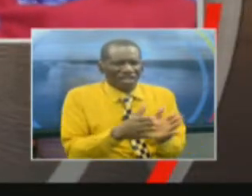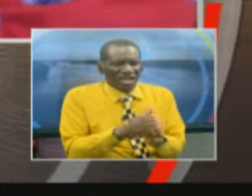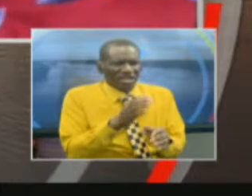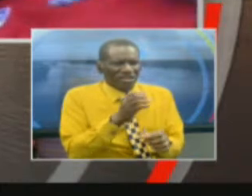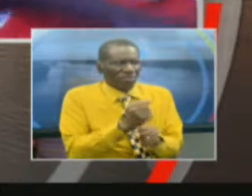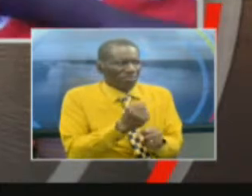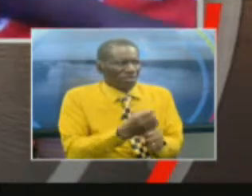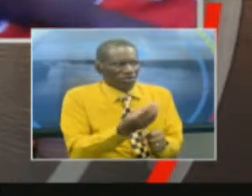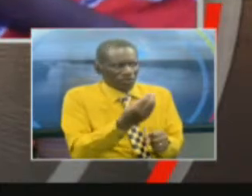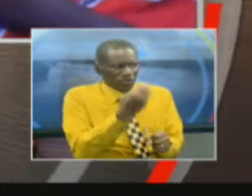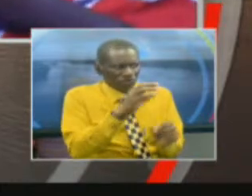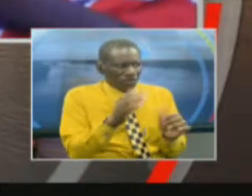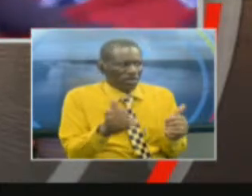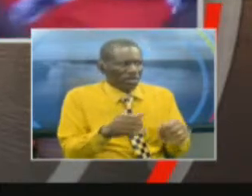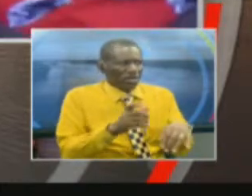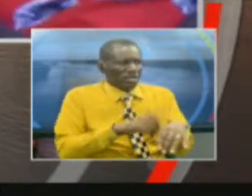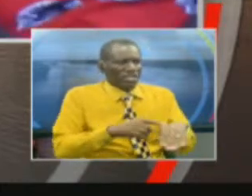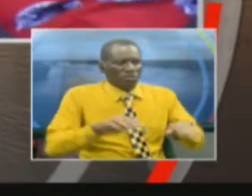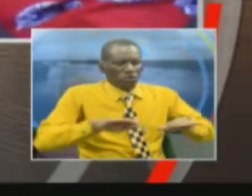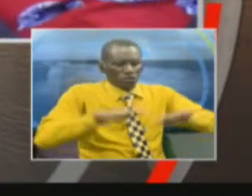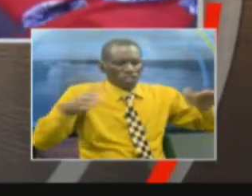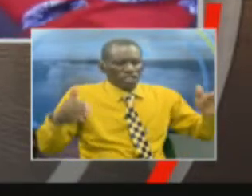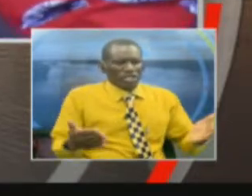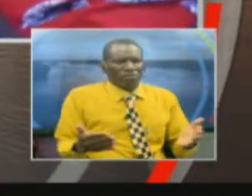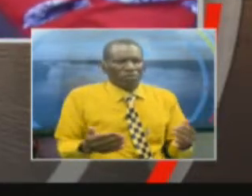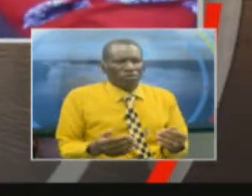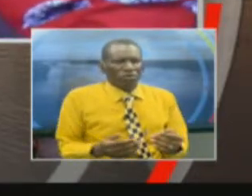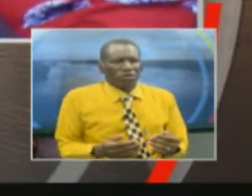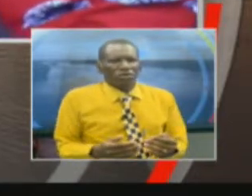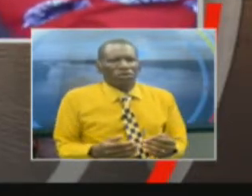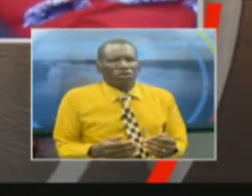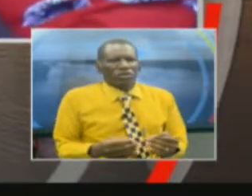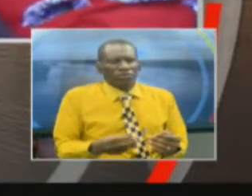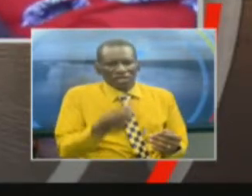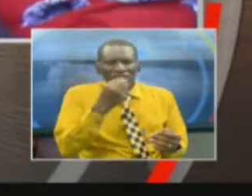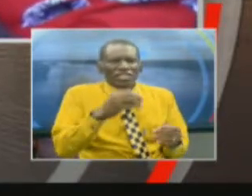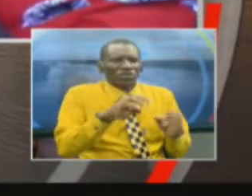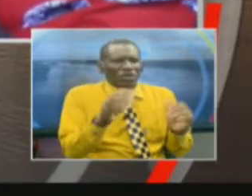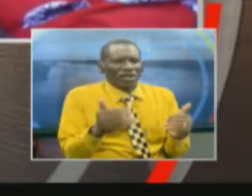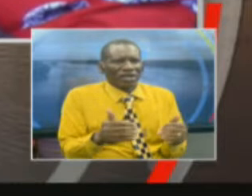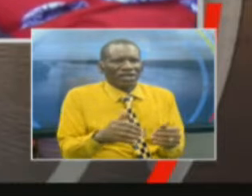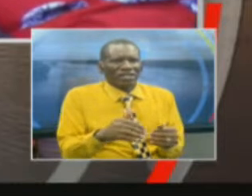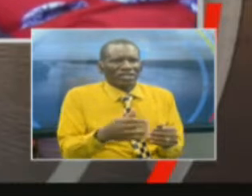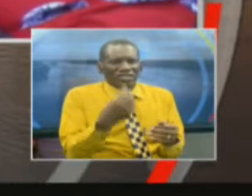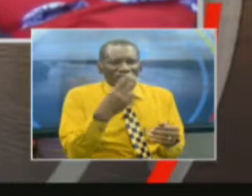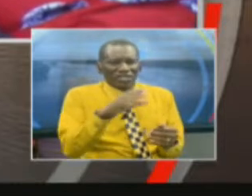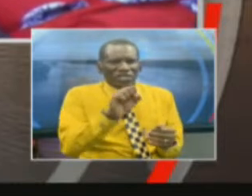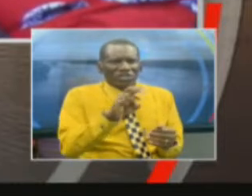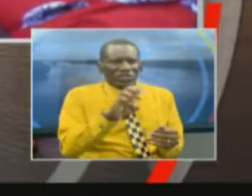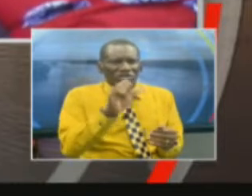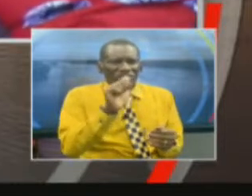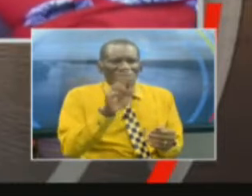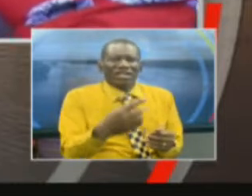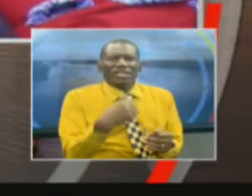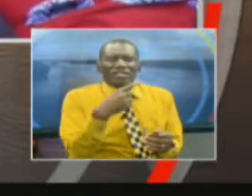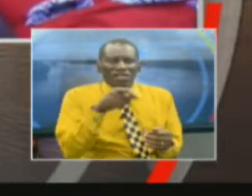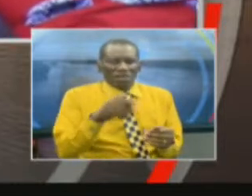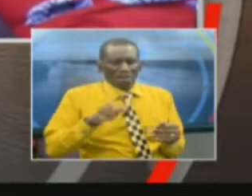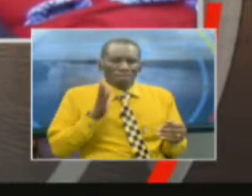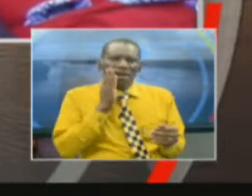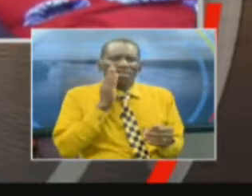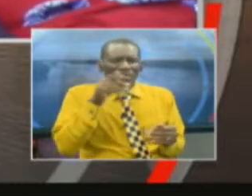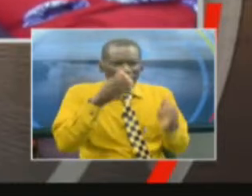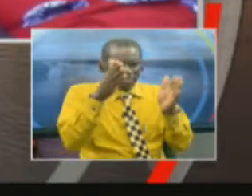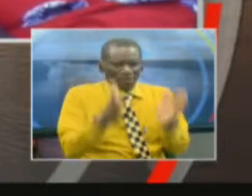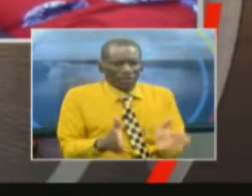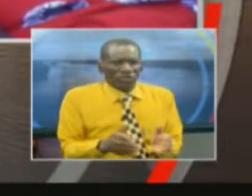neat. Then when going to the temple now, they are seeing Susan can eat herself. So I just went, okay, Mama, this is the person now. They were